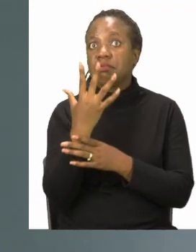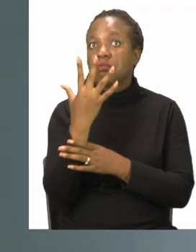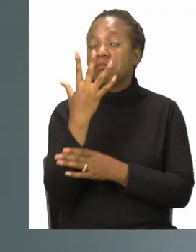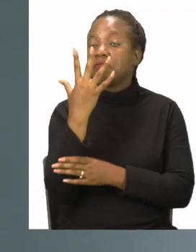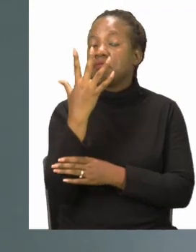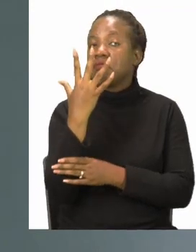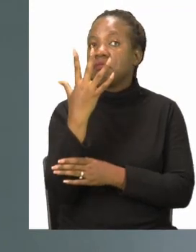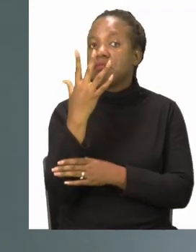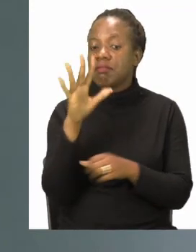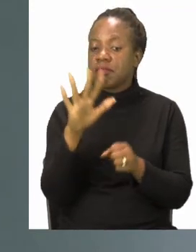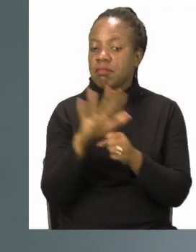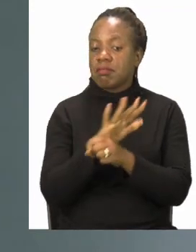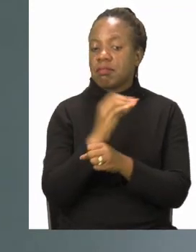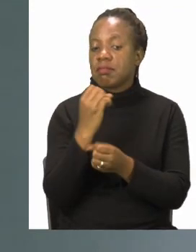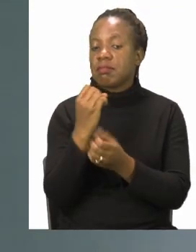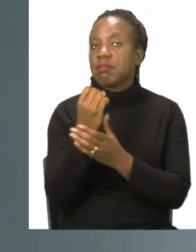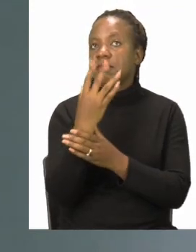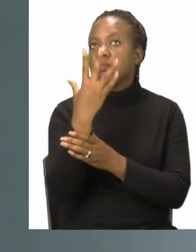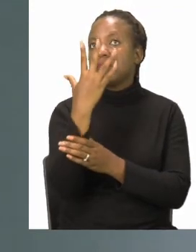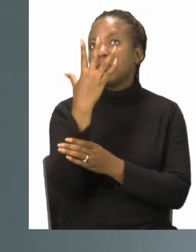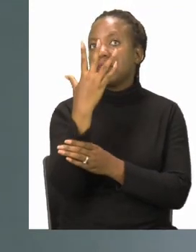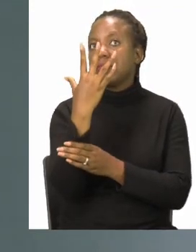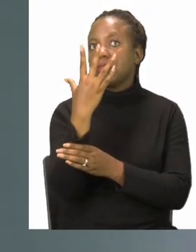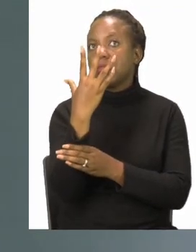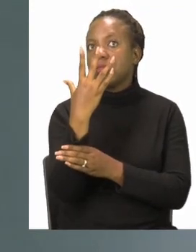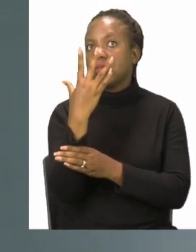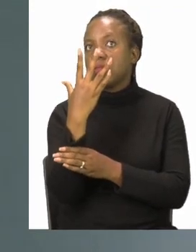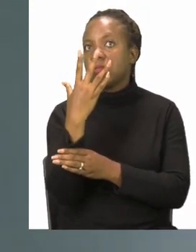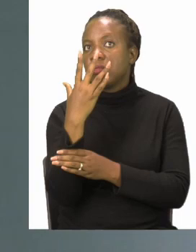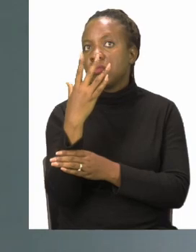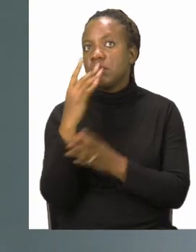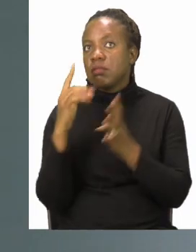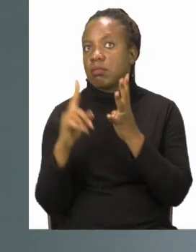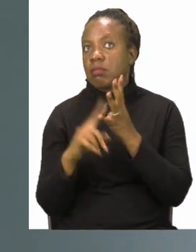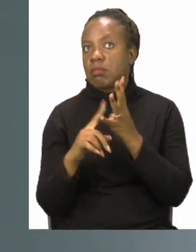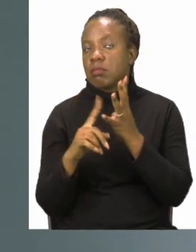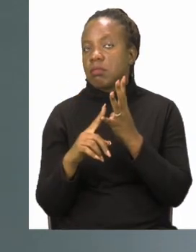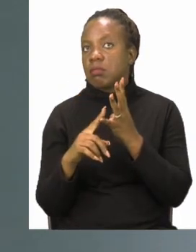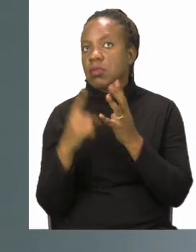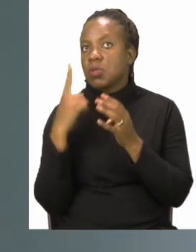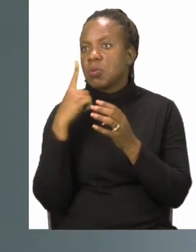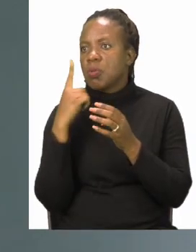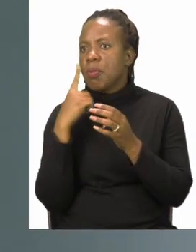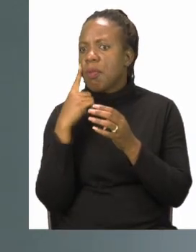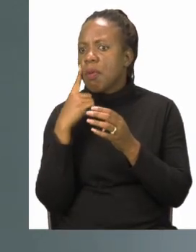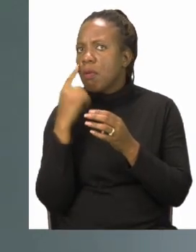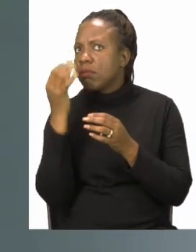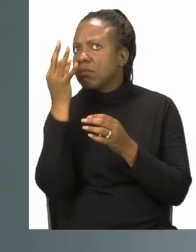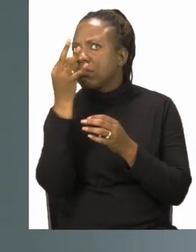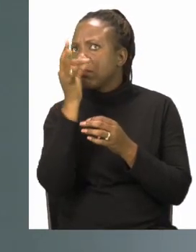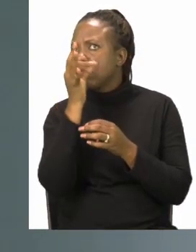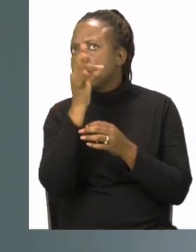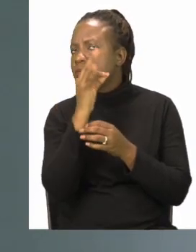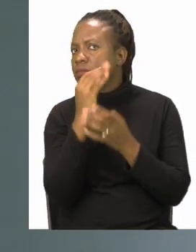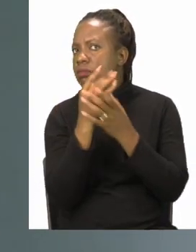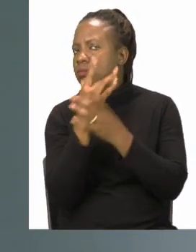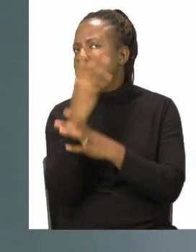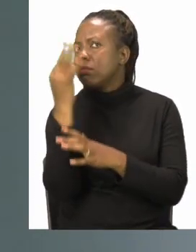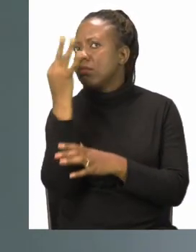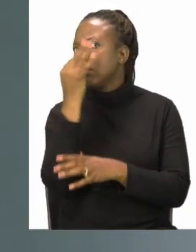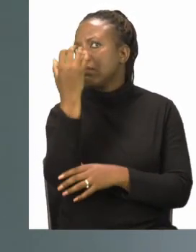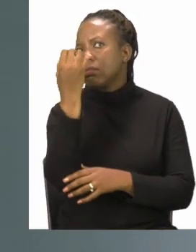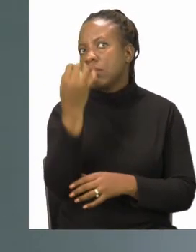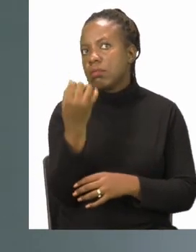grown plant, and then you see your plant grew some flowers. Now